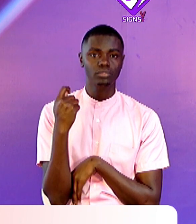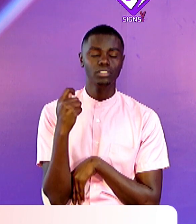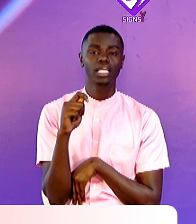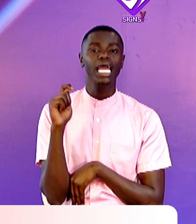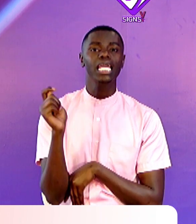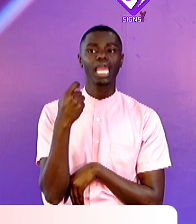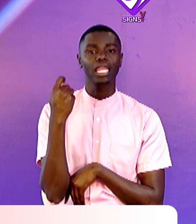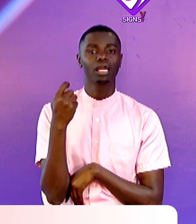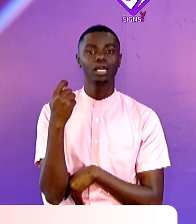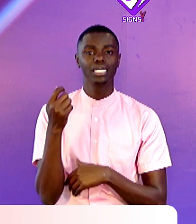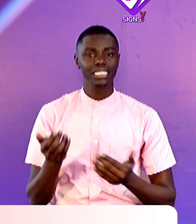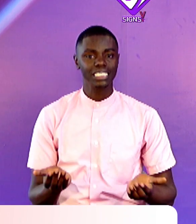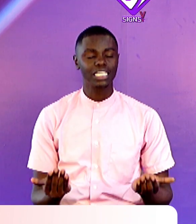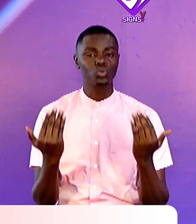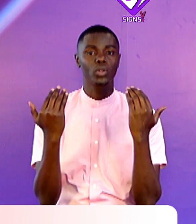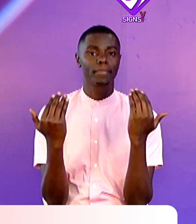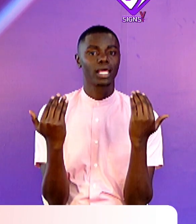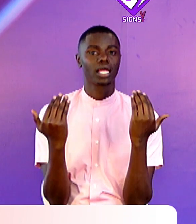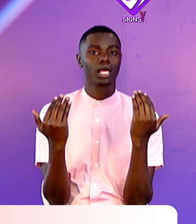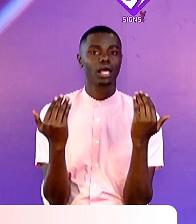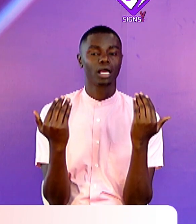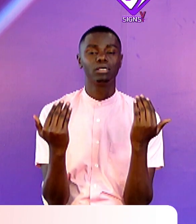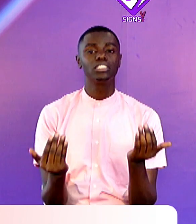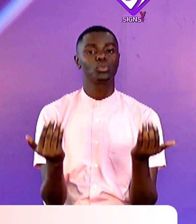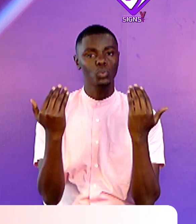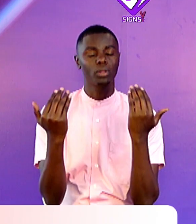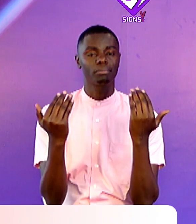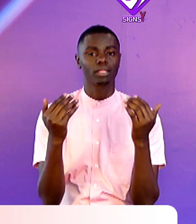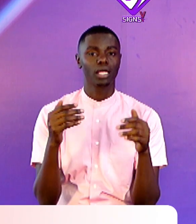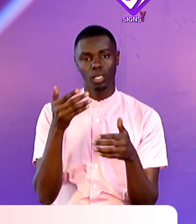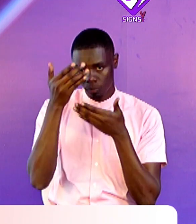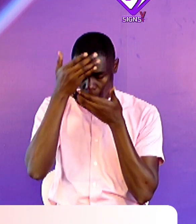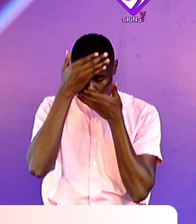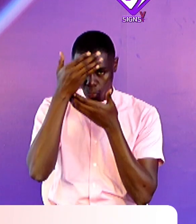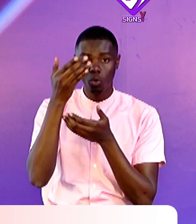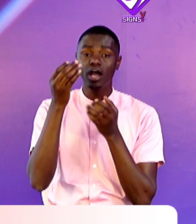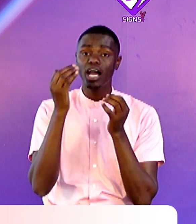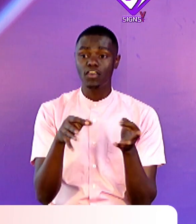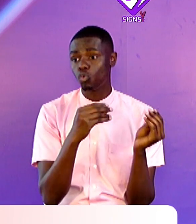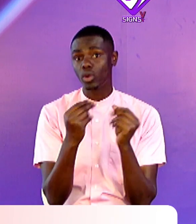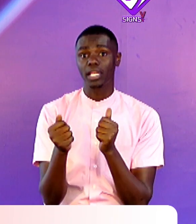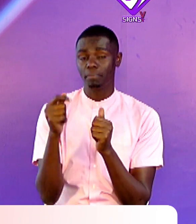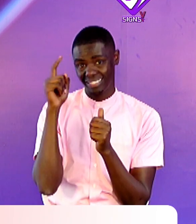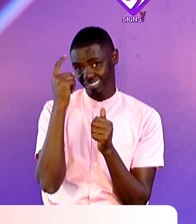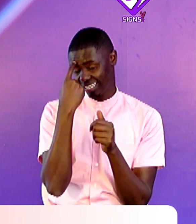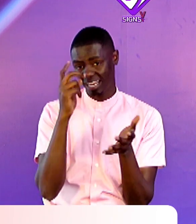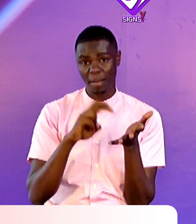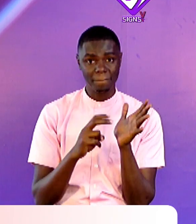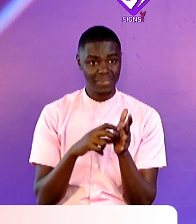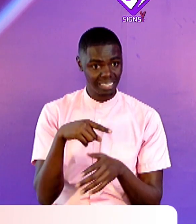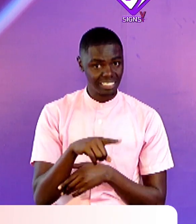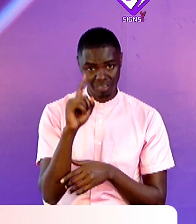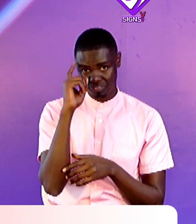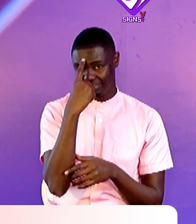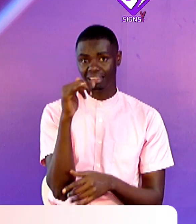is a twin brother or a twin sister to Morocco. Because imagine if you can beat a giant, then it means that you are also a